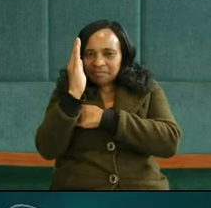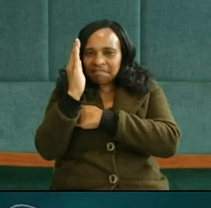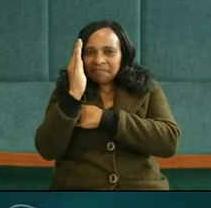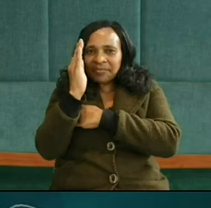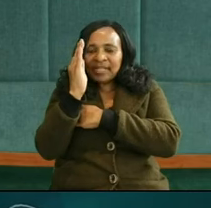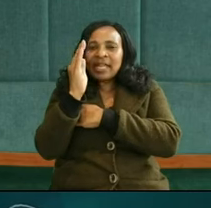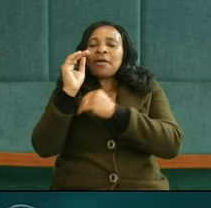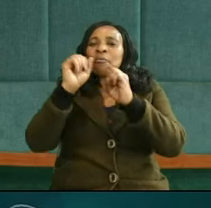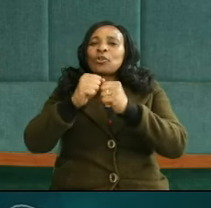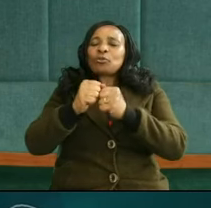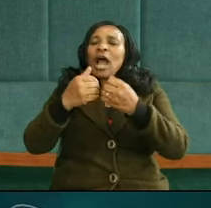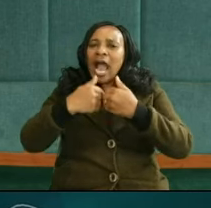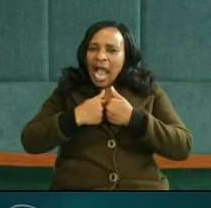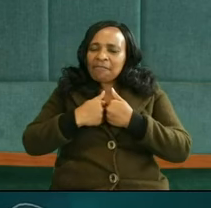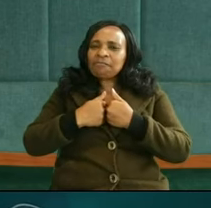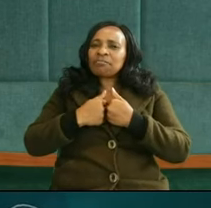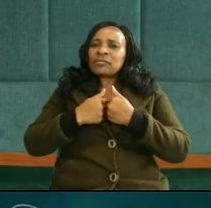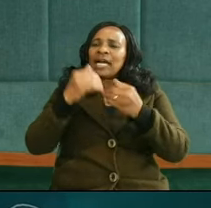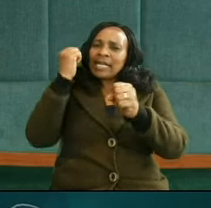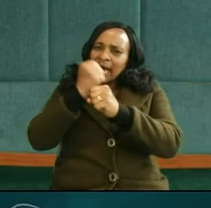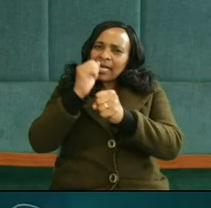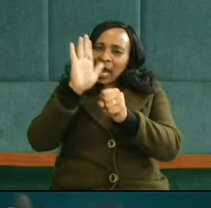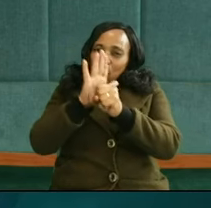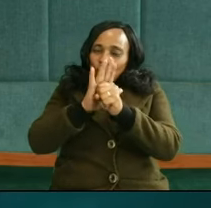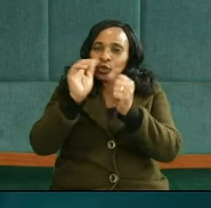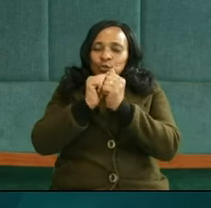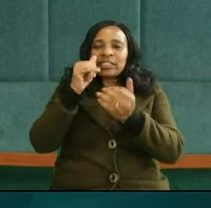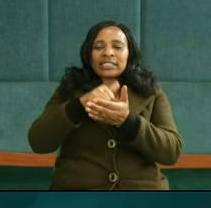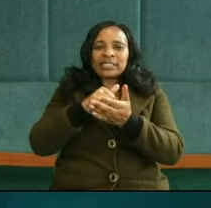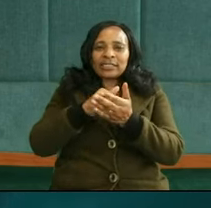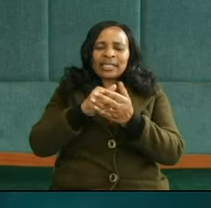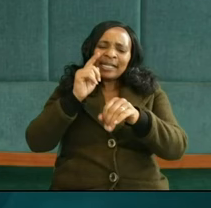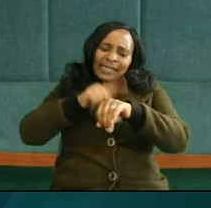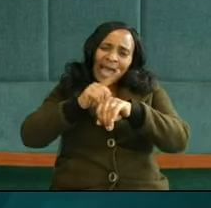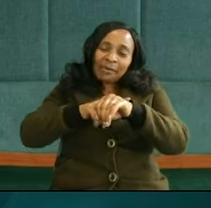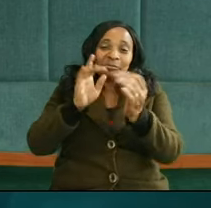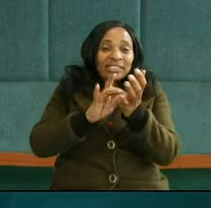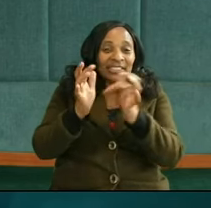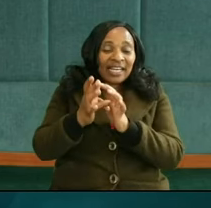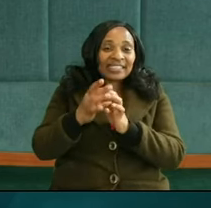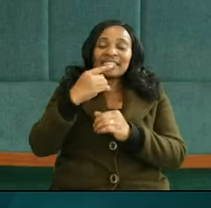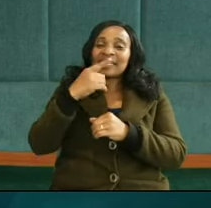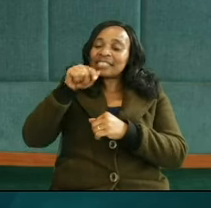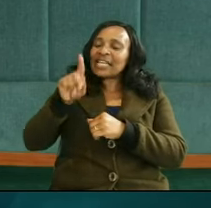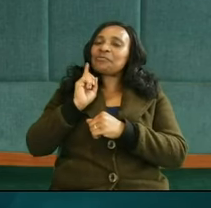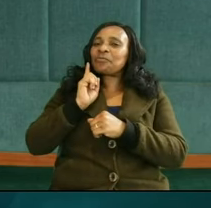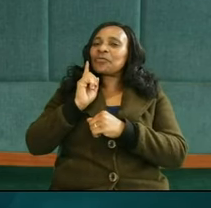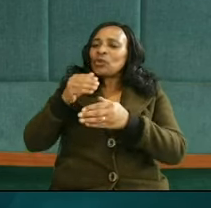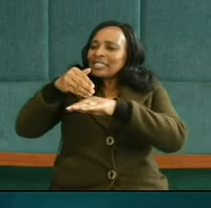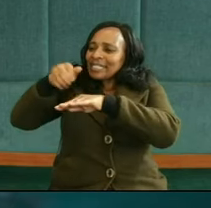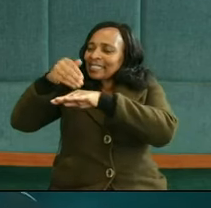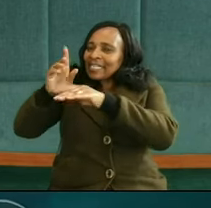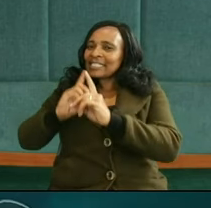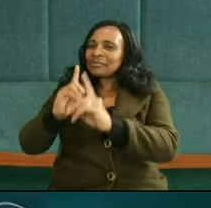They had struggled a lot with it. When Jesus himself is sending out his disciples in the book